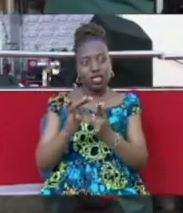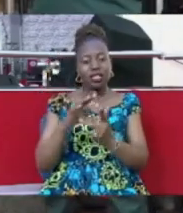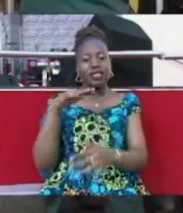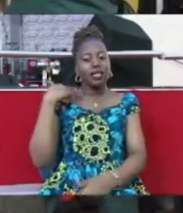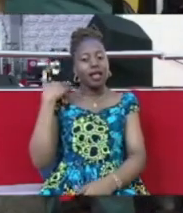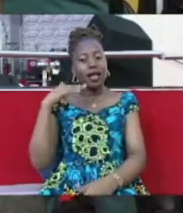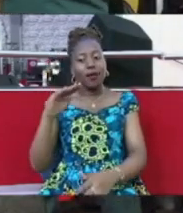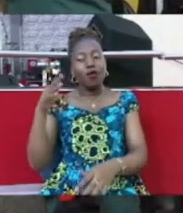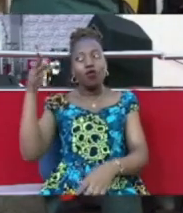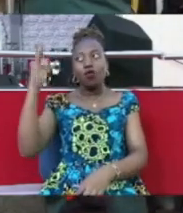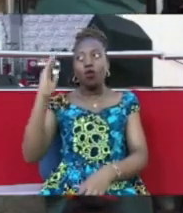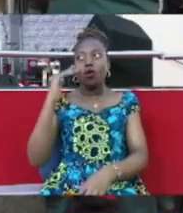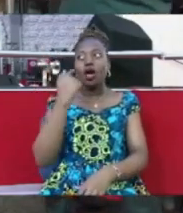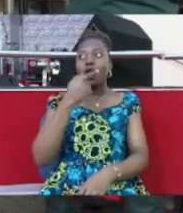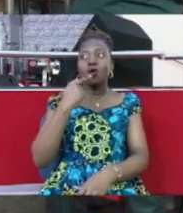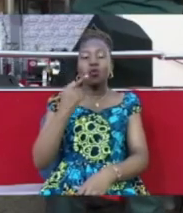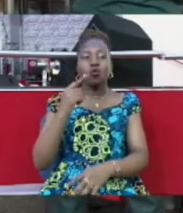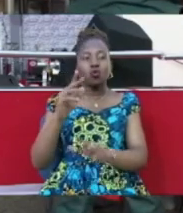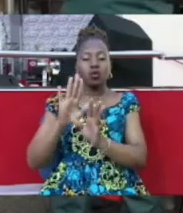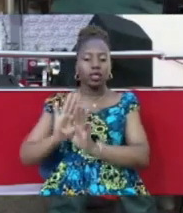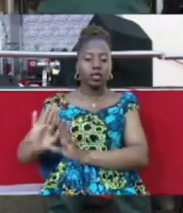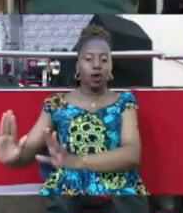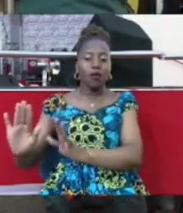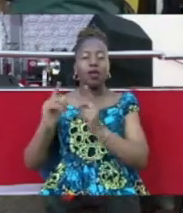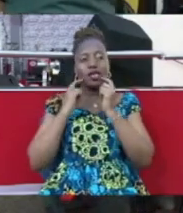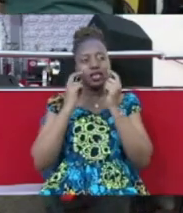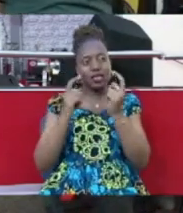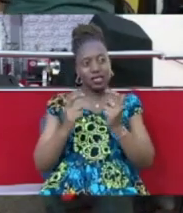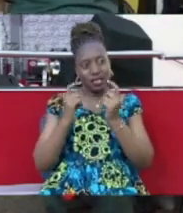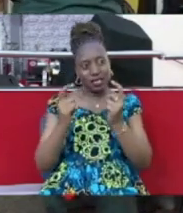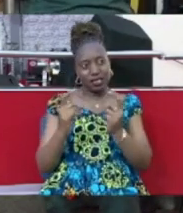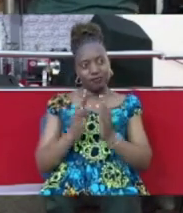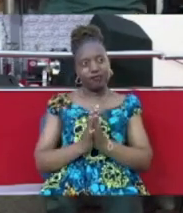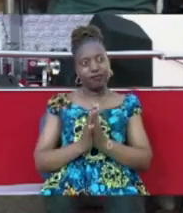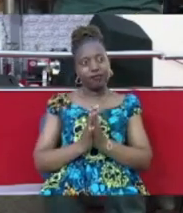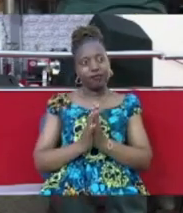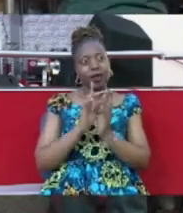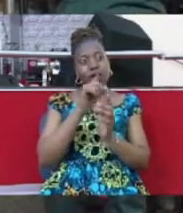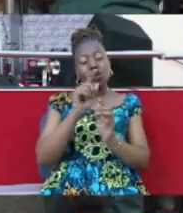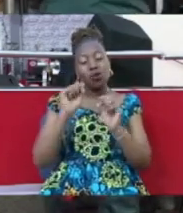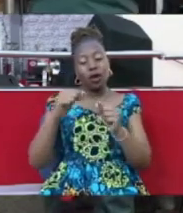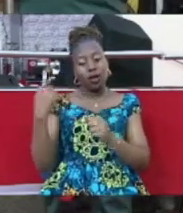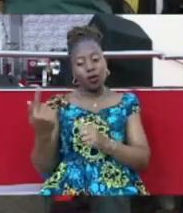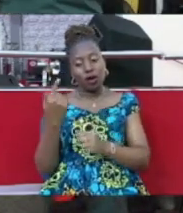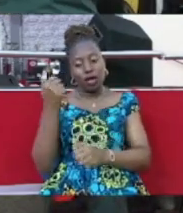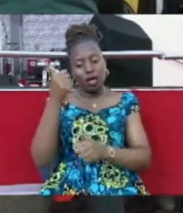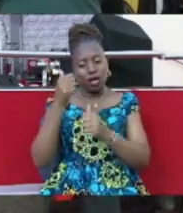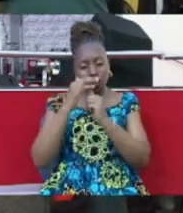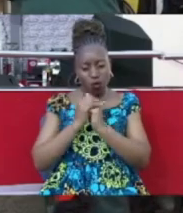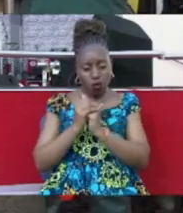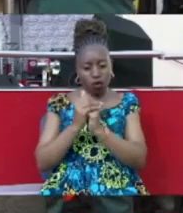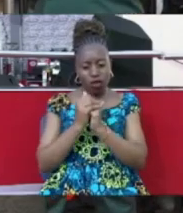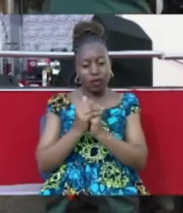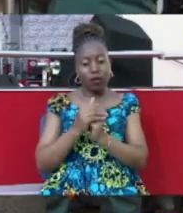Ibada ya kweli yule ambaye anafahamu ya kwamba Yesu ni mwanakondoo wa Mungu ambaye anatuondolea dhambi. You can only worship that which you know.